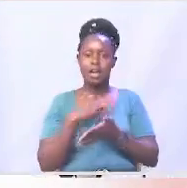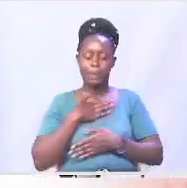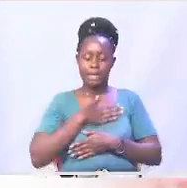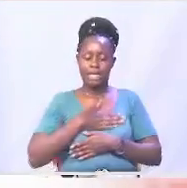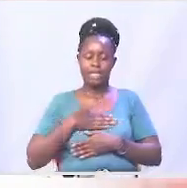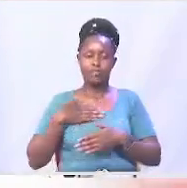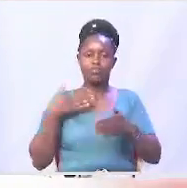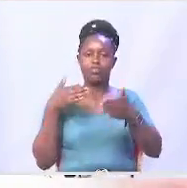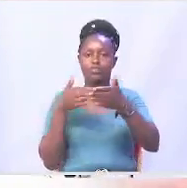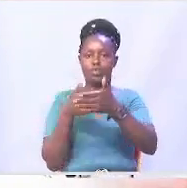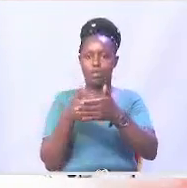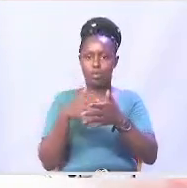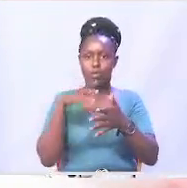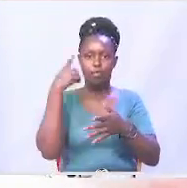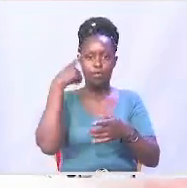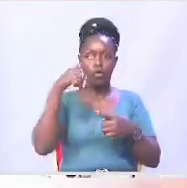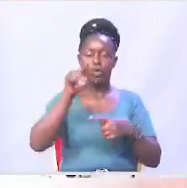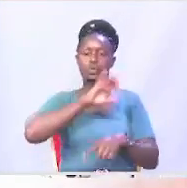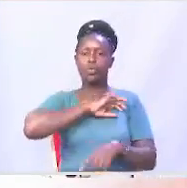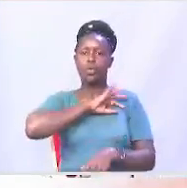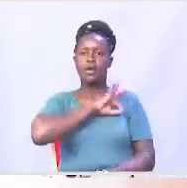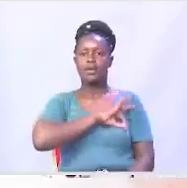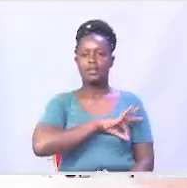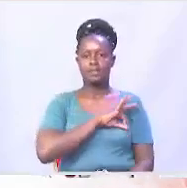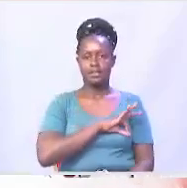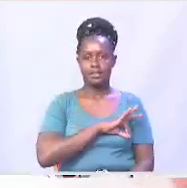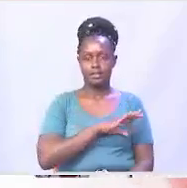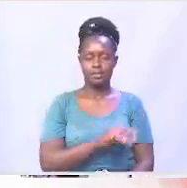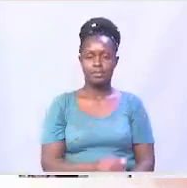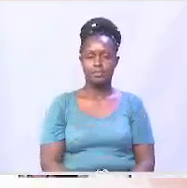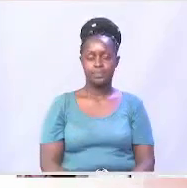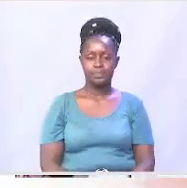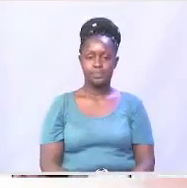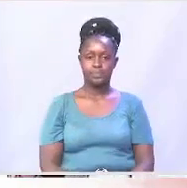using MPs for his own interest.